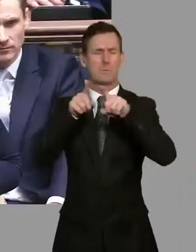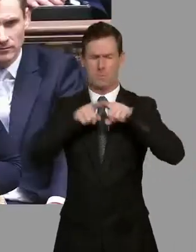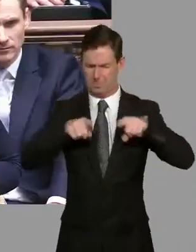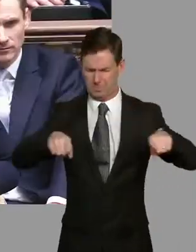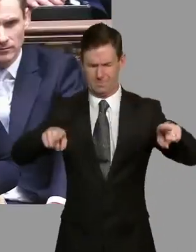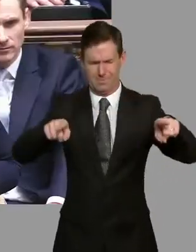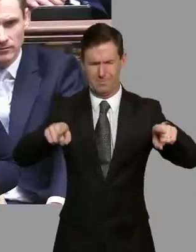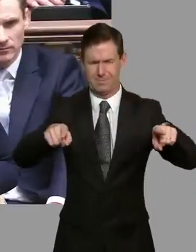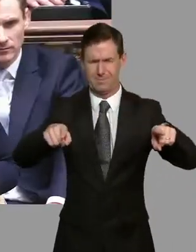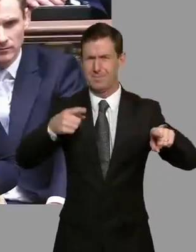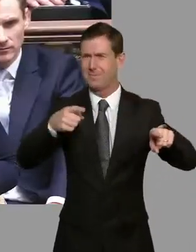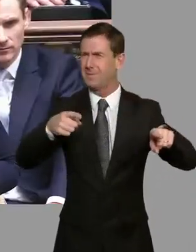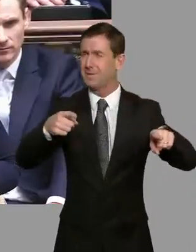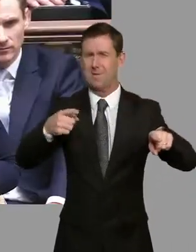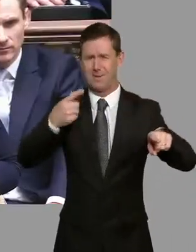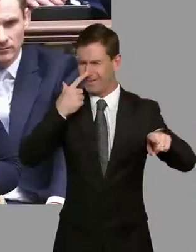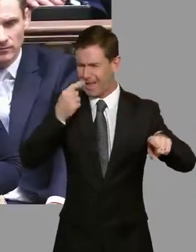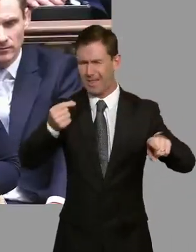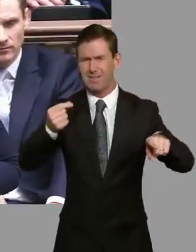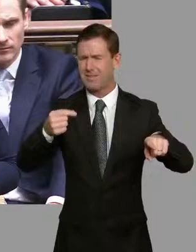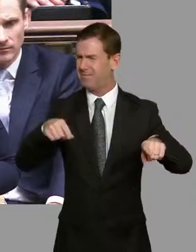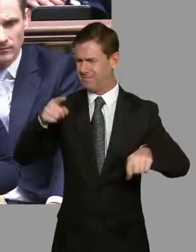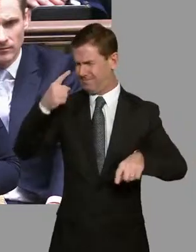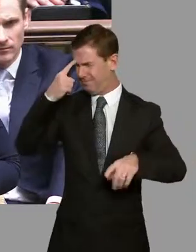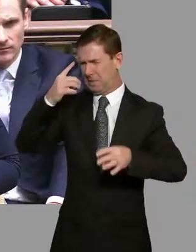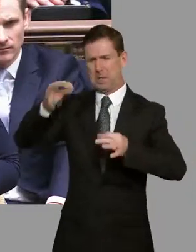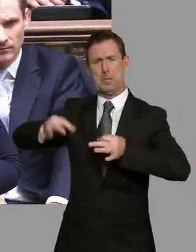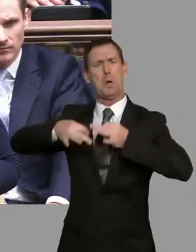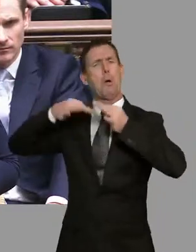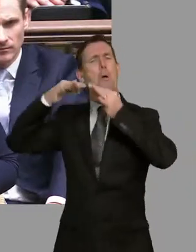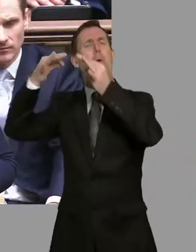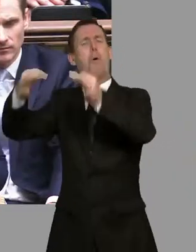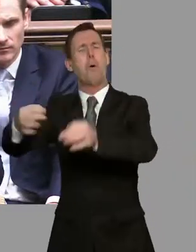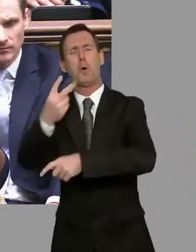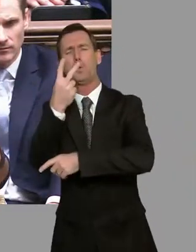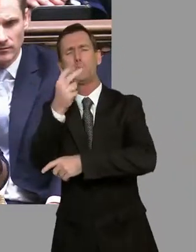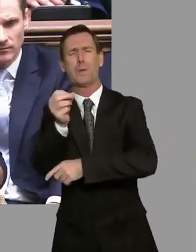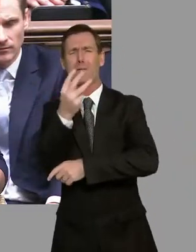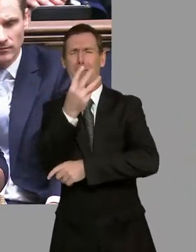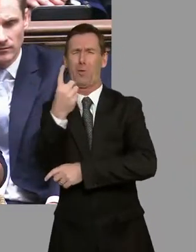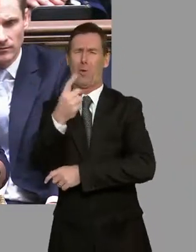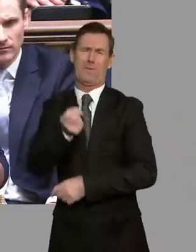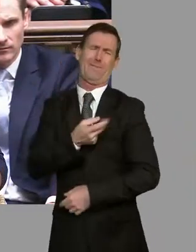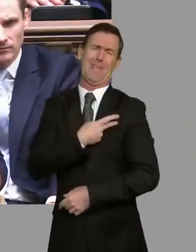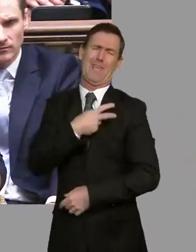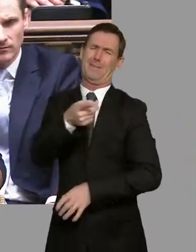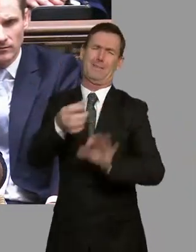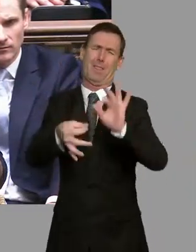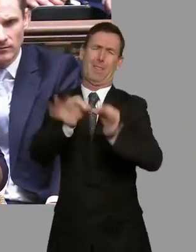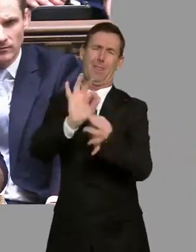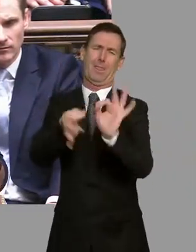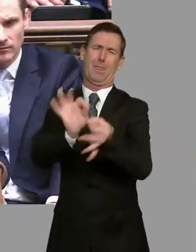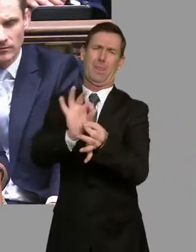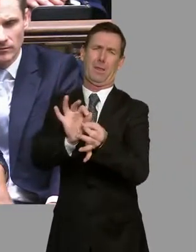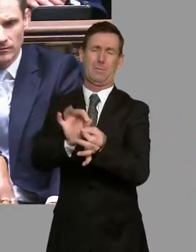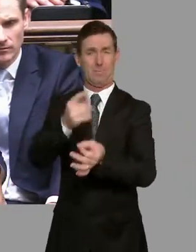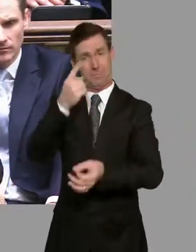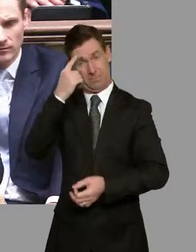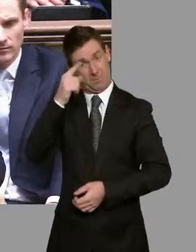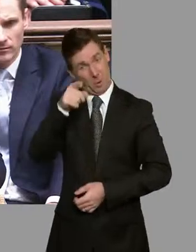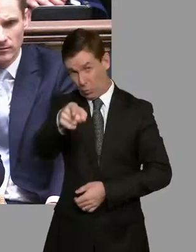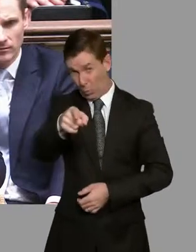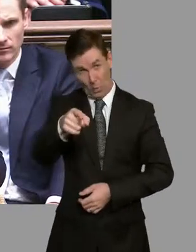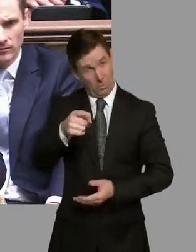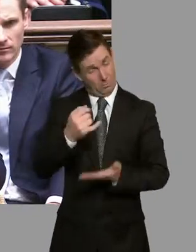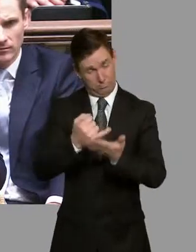delay is a weak excuse, and I would say to him that by refusing this inquiry, he is enabling those people who wish to smear